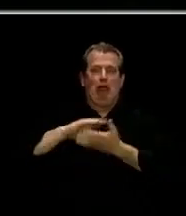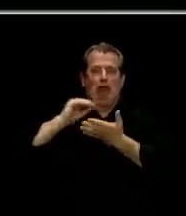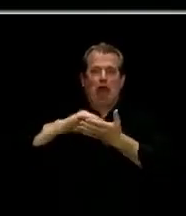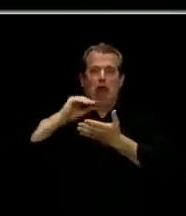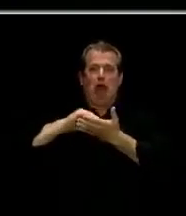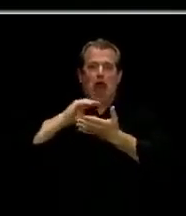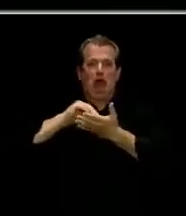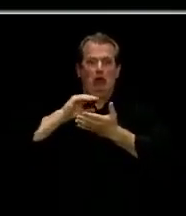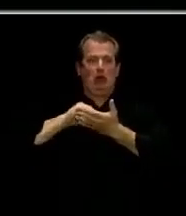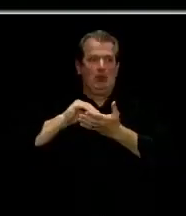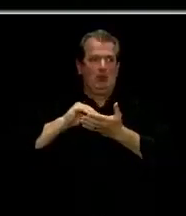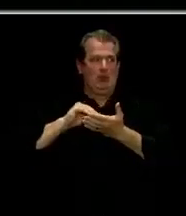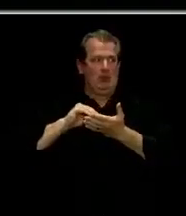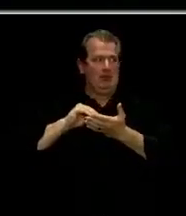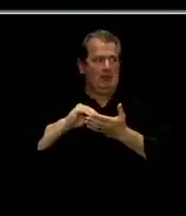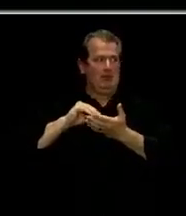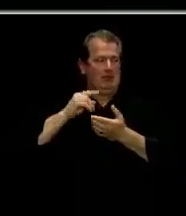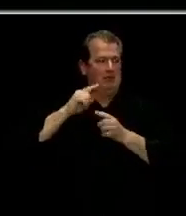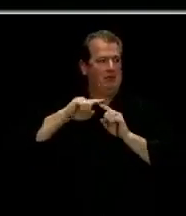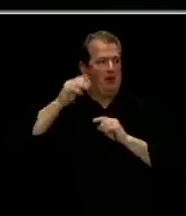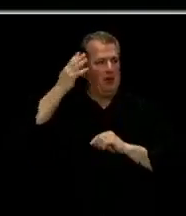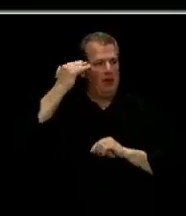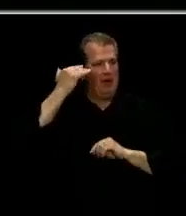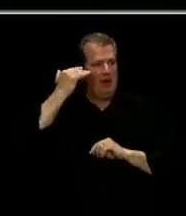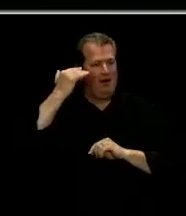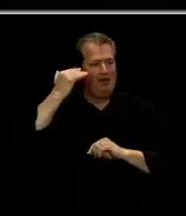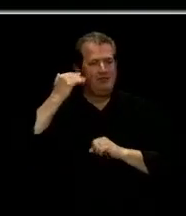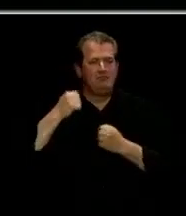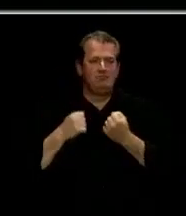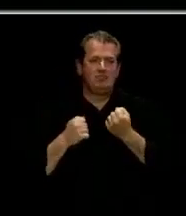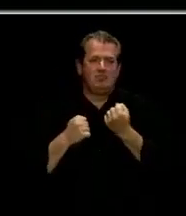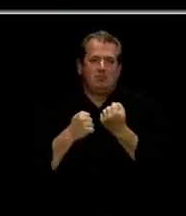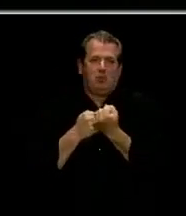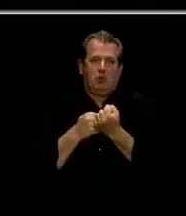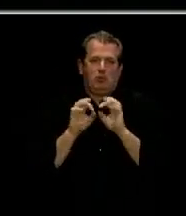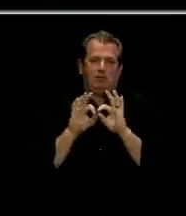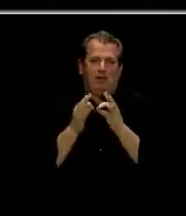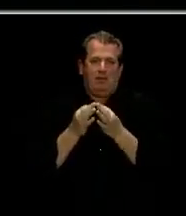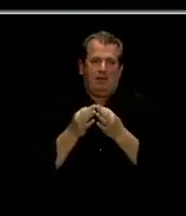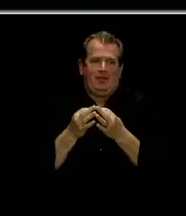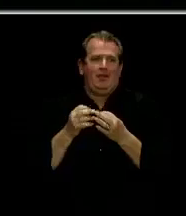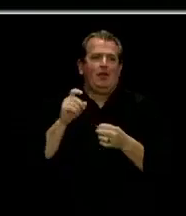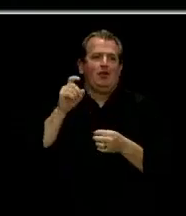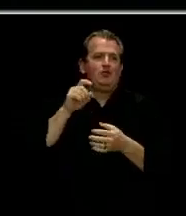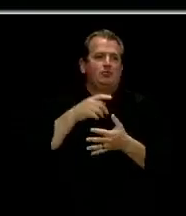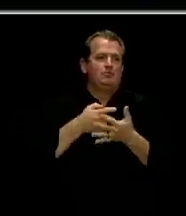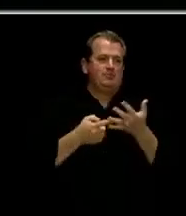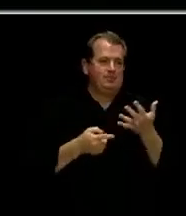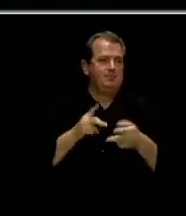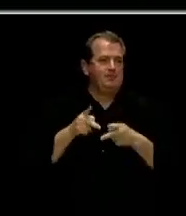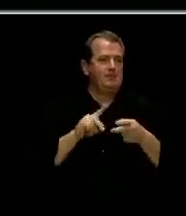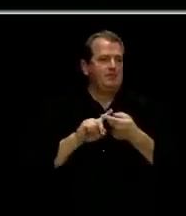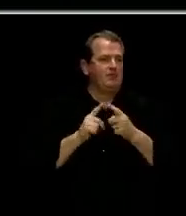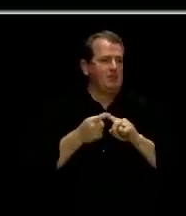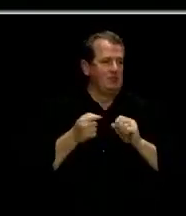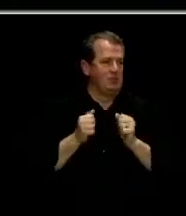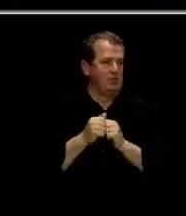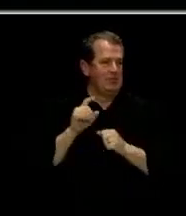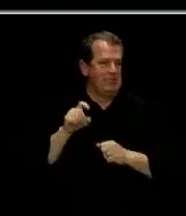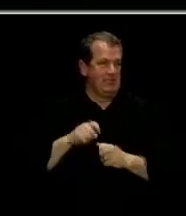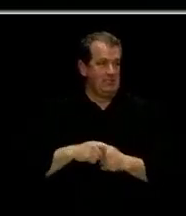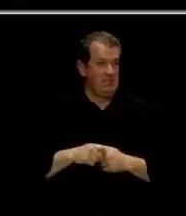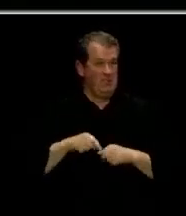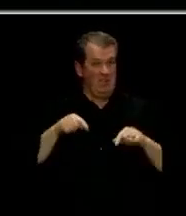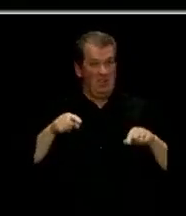all of these talks to learn what you need to do to move forward. So thank you again for being here. This is a unique